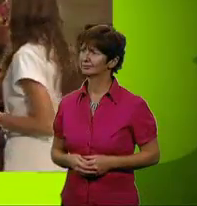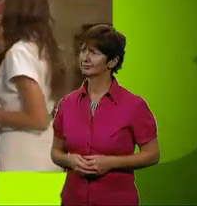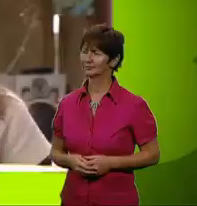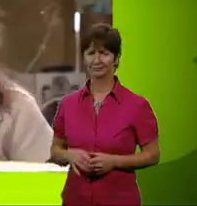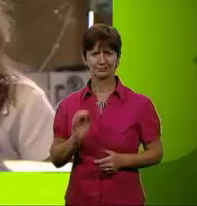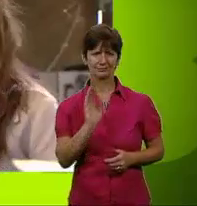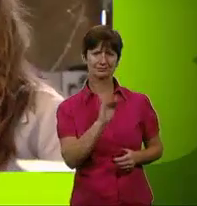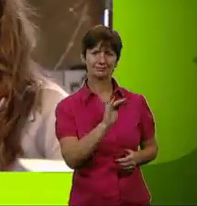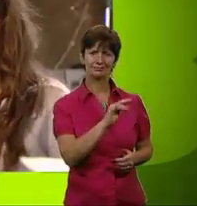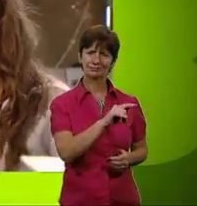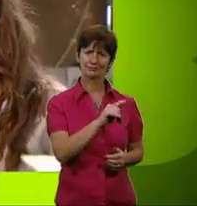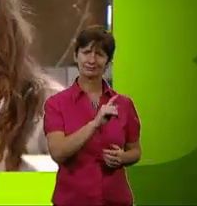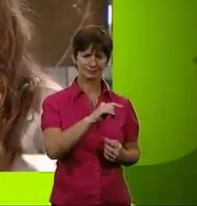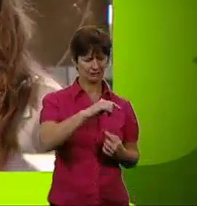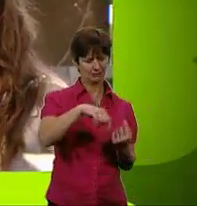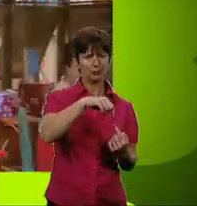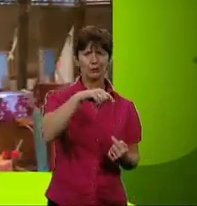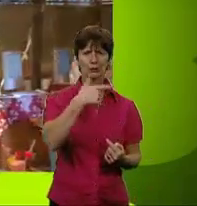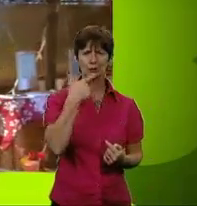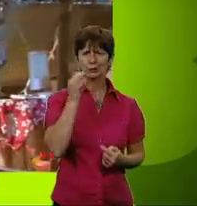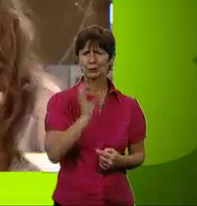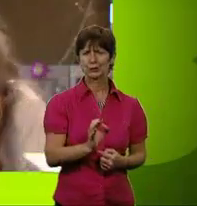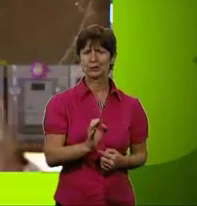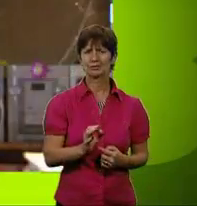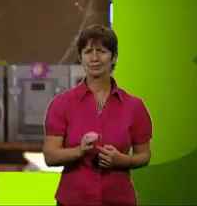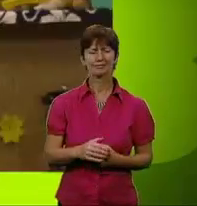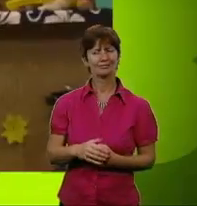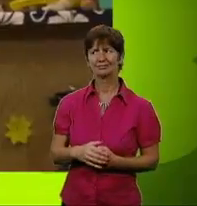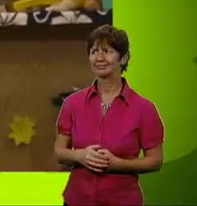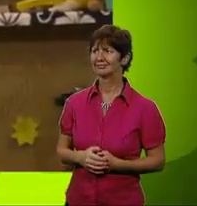You're a whiz with the smoothies, Robbo. They're going down a storm. Thanks.